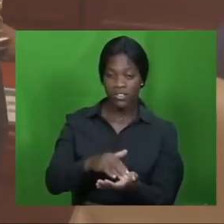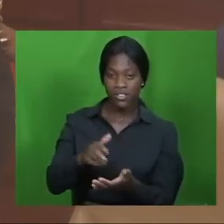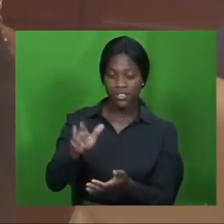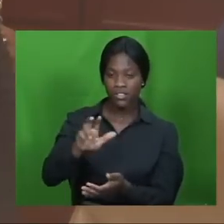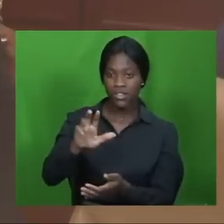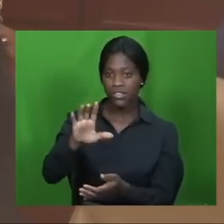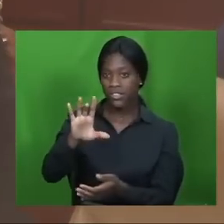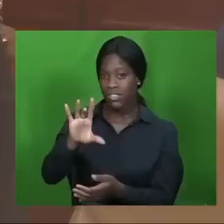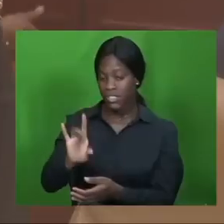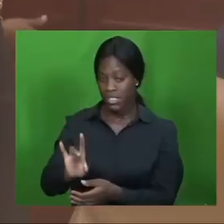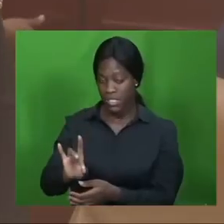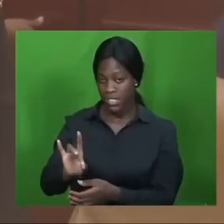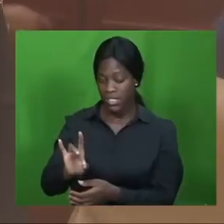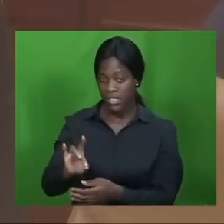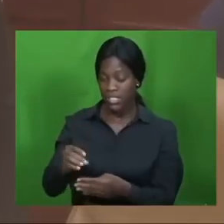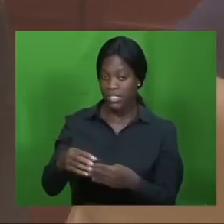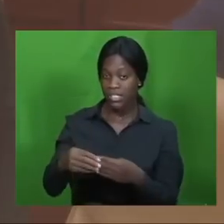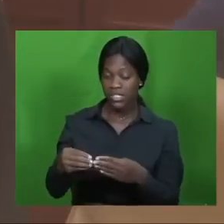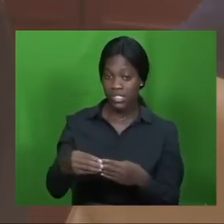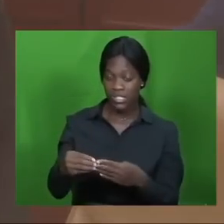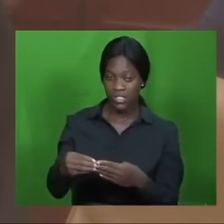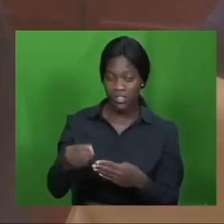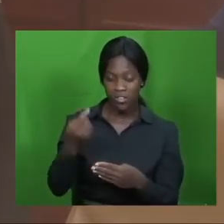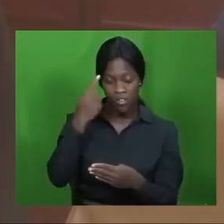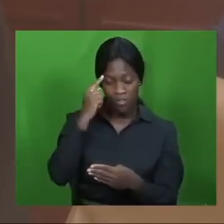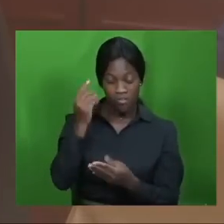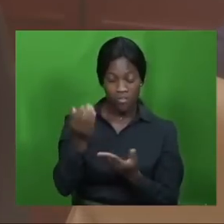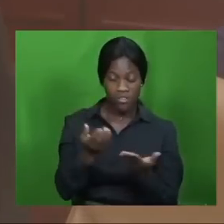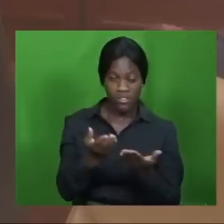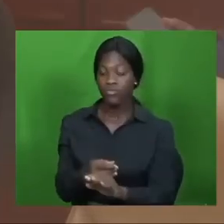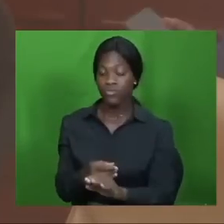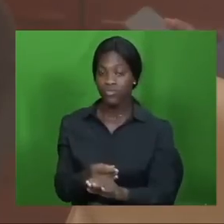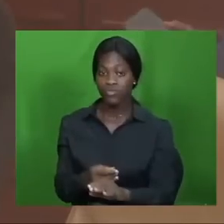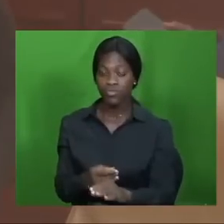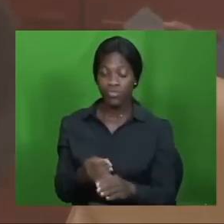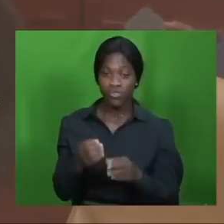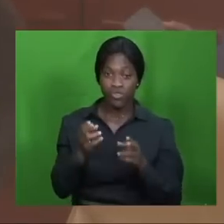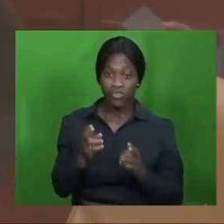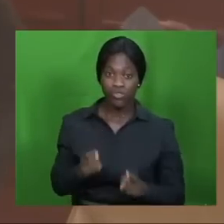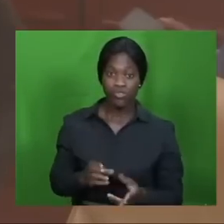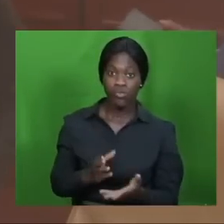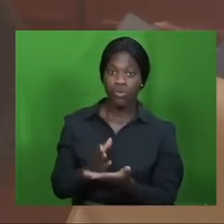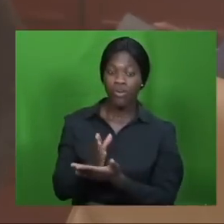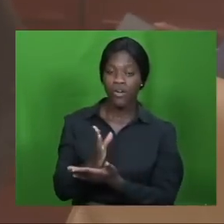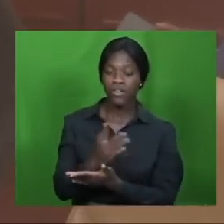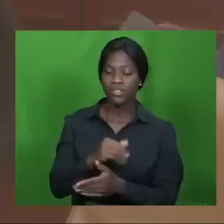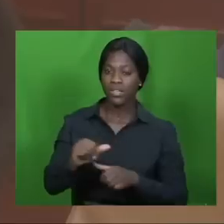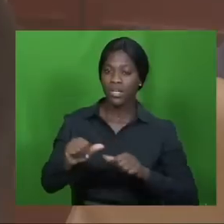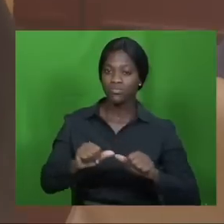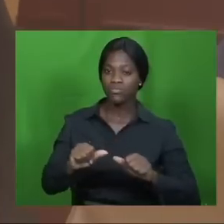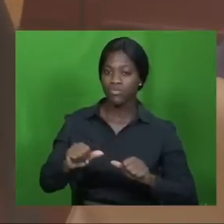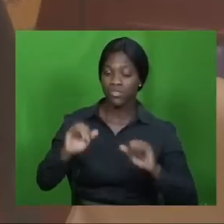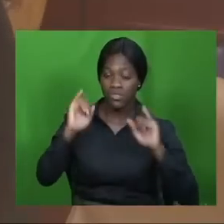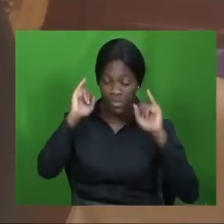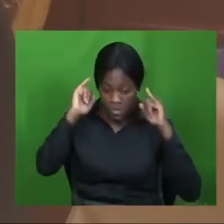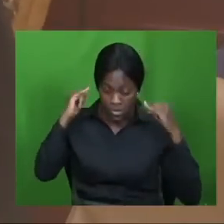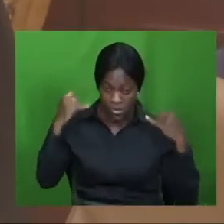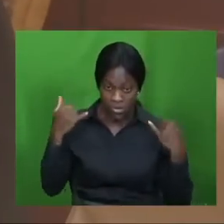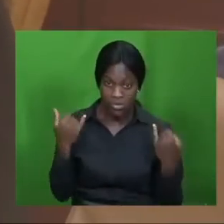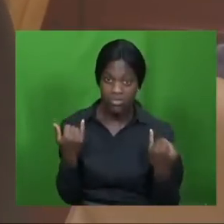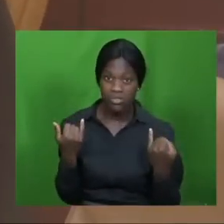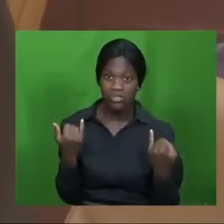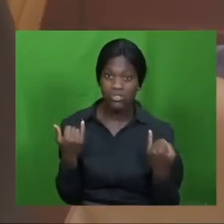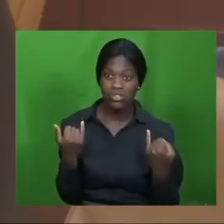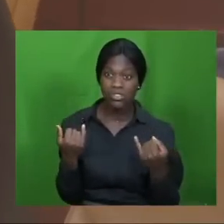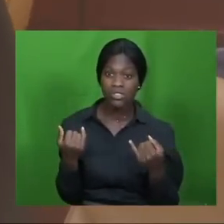45,400,308 Ghana cedis for the services of the Commission on and Administrative Justice for the